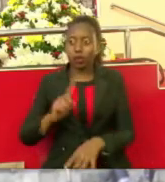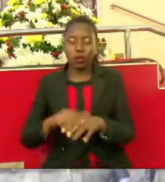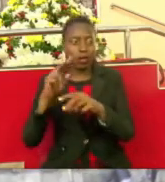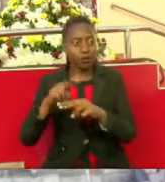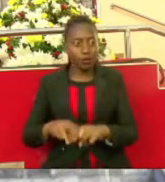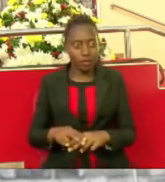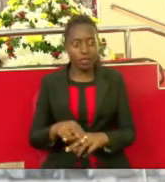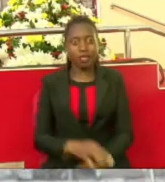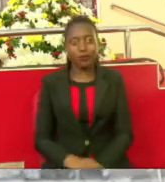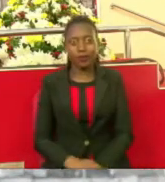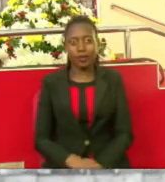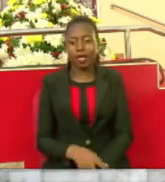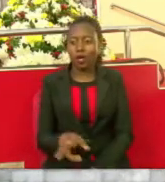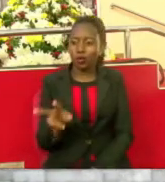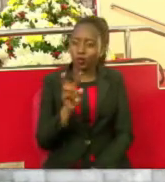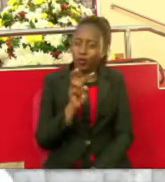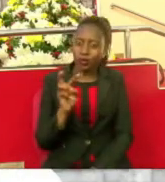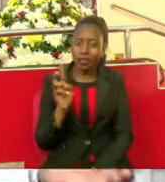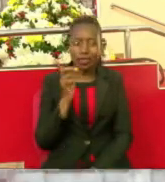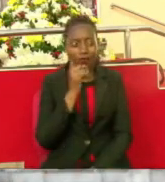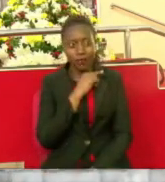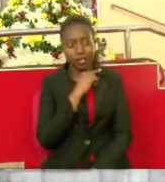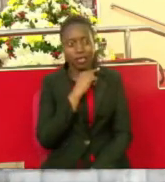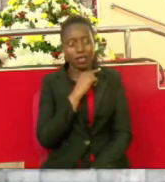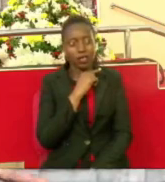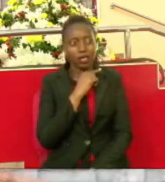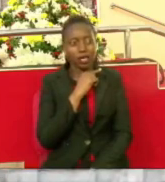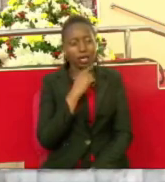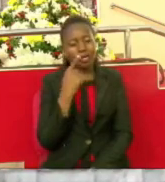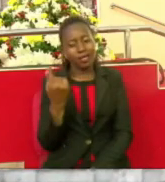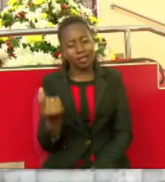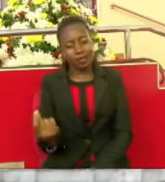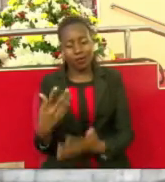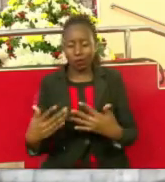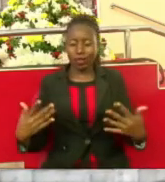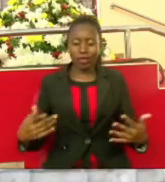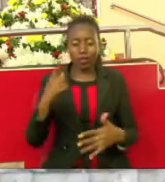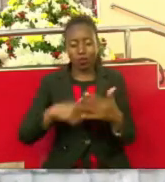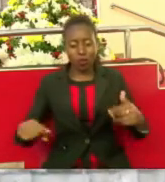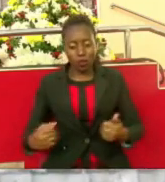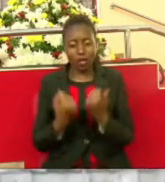just witnessed just a bit of what happens in Cornerstone.